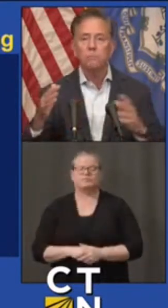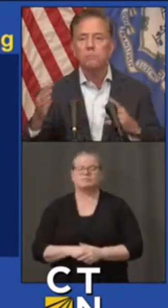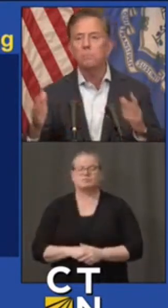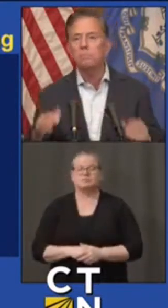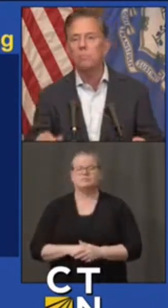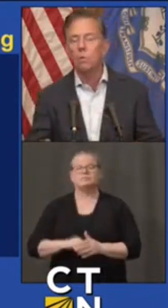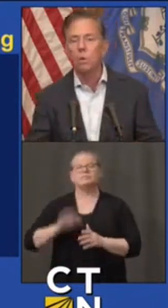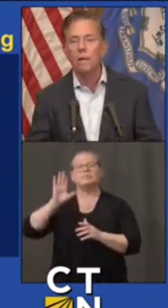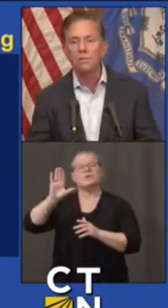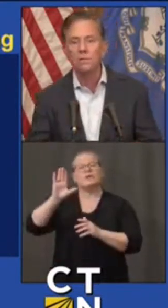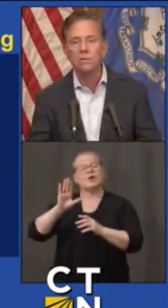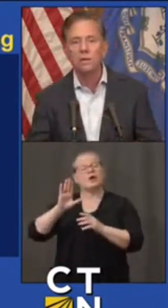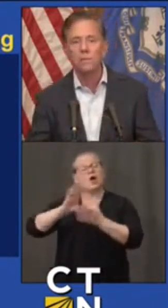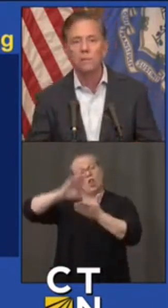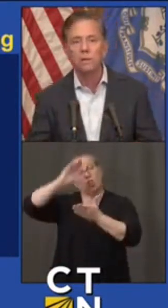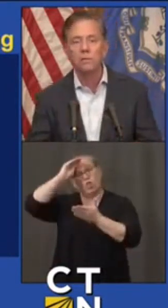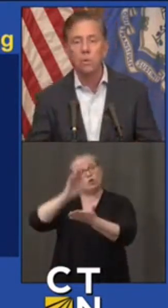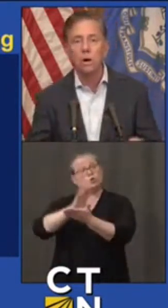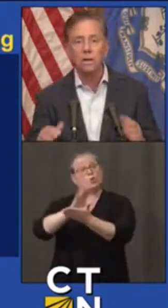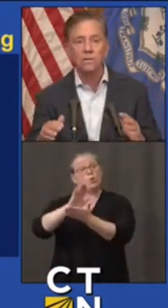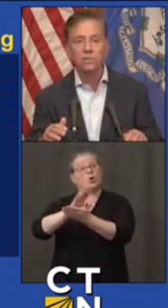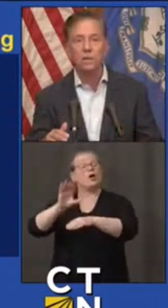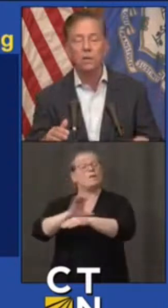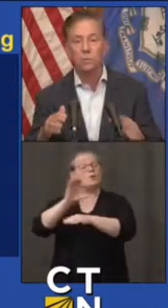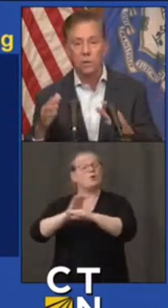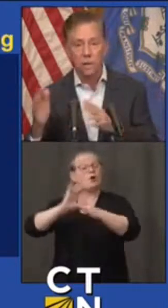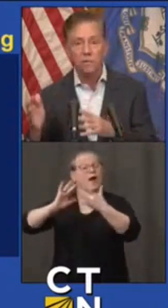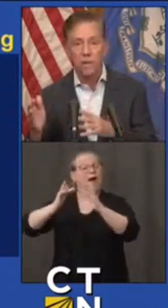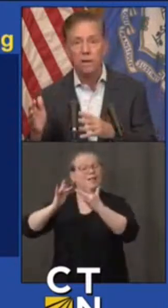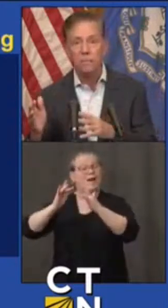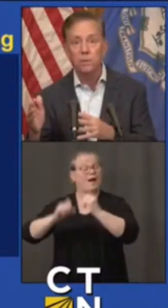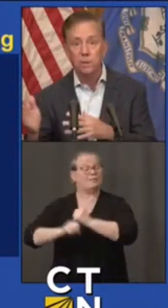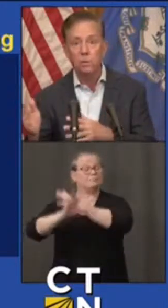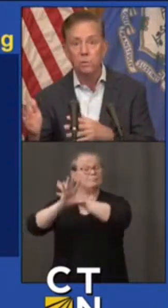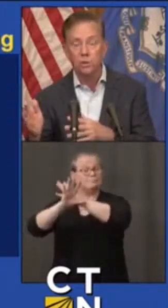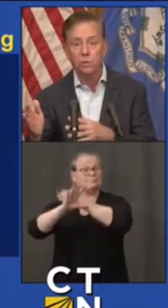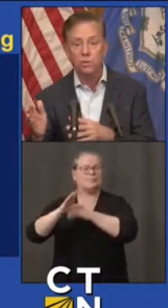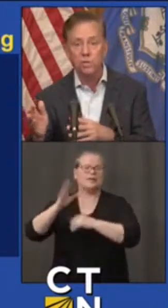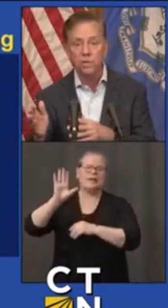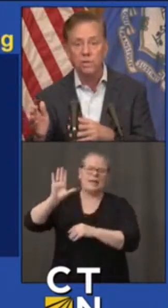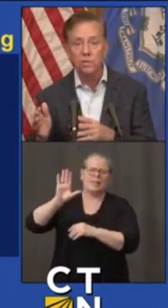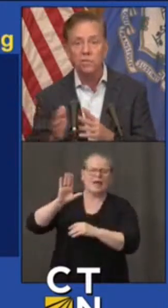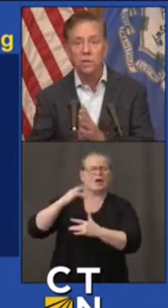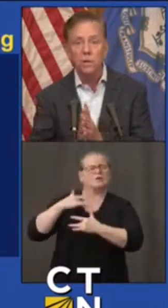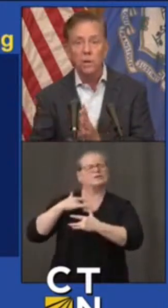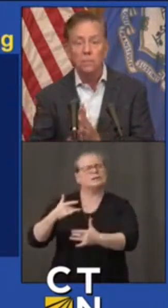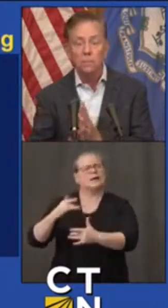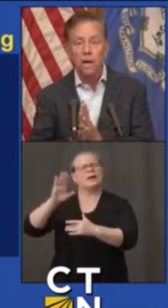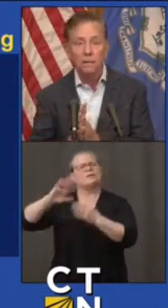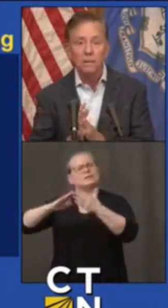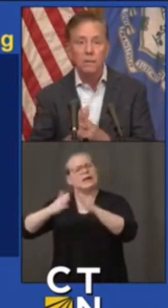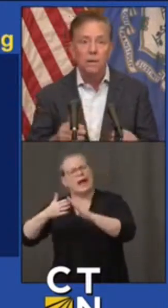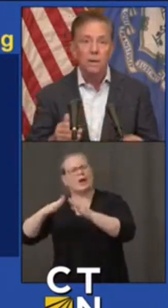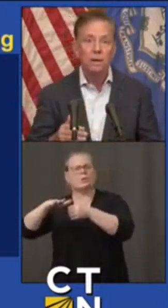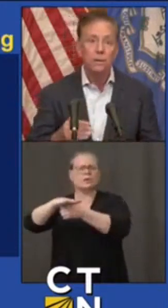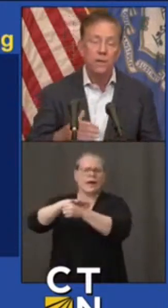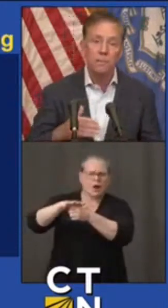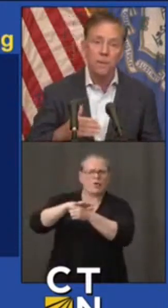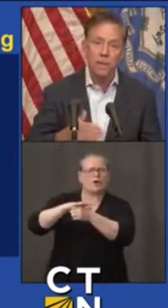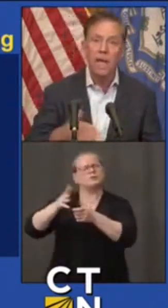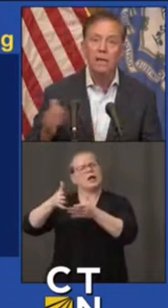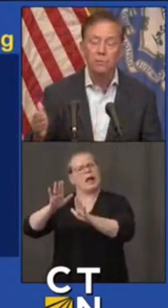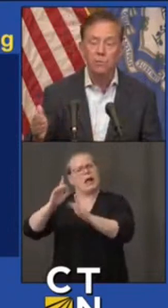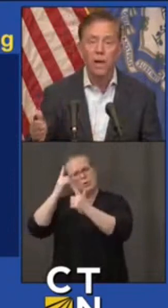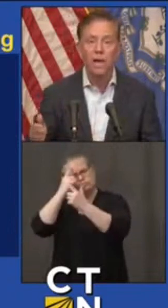Europe more or less is one have said, look, we're going to leave that up to the local jurisdictions, but they're